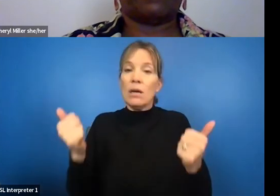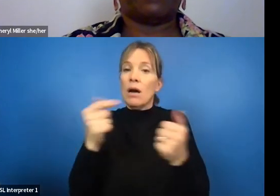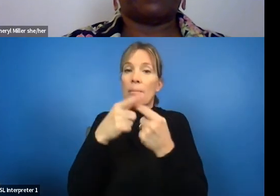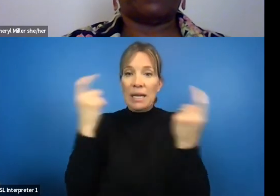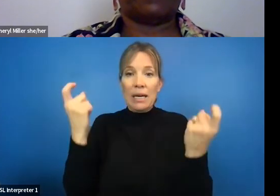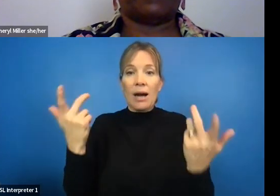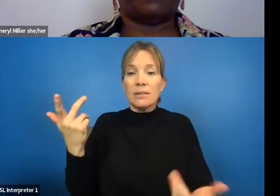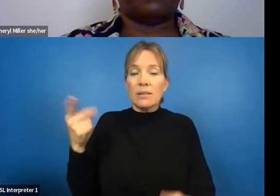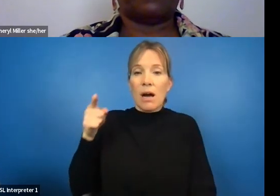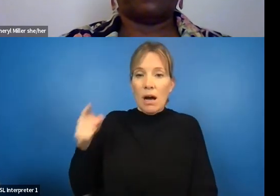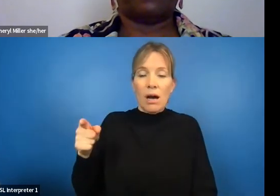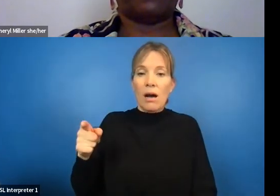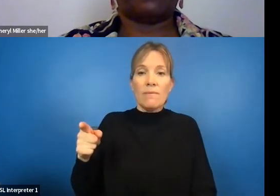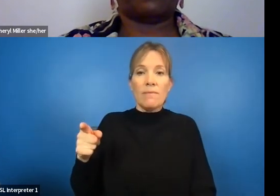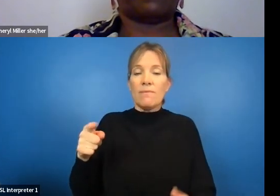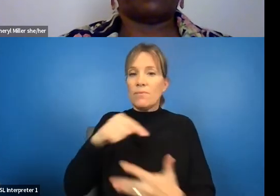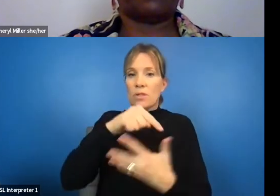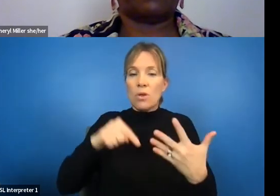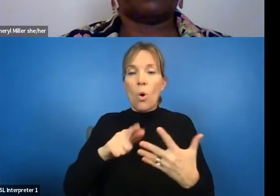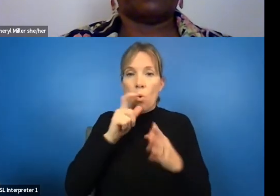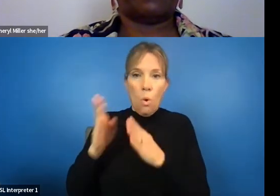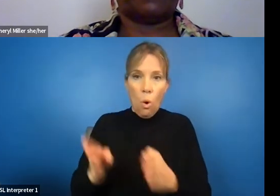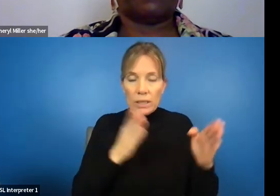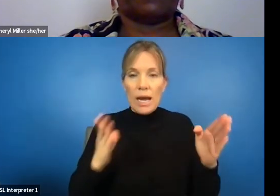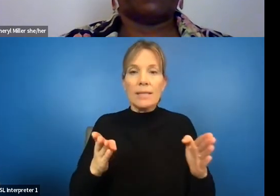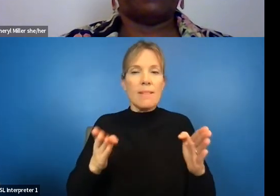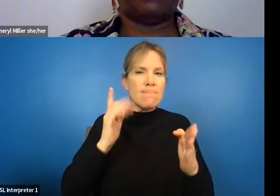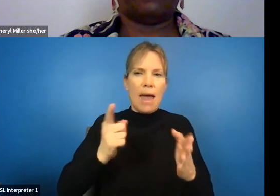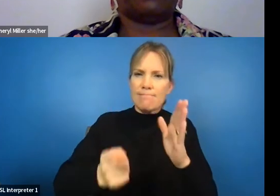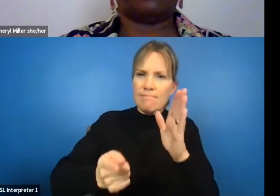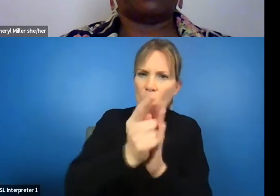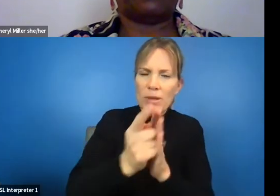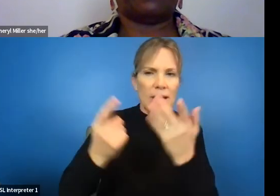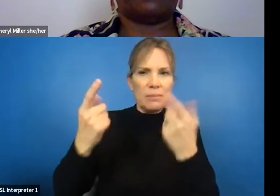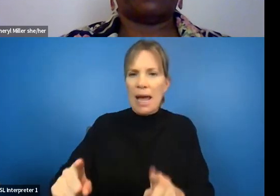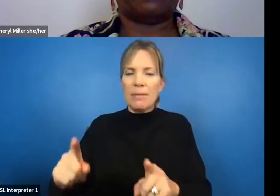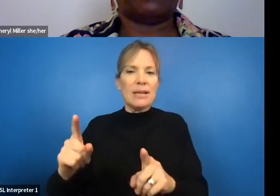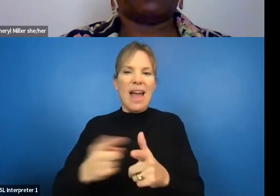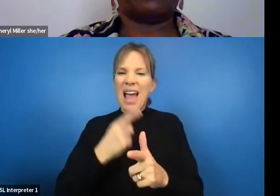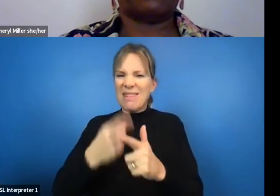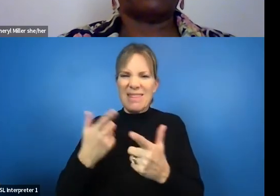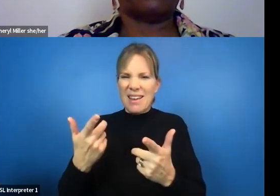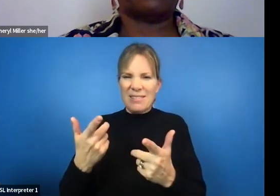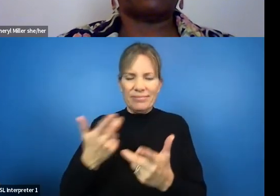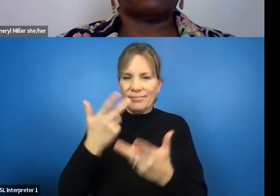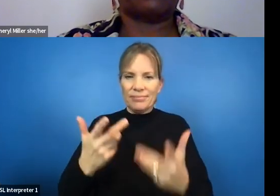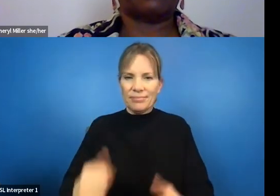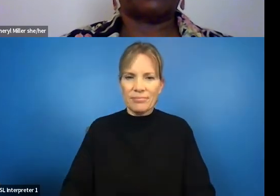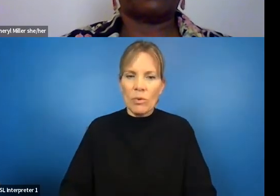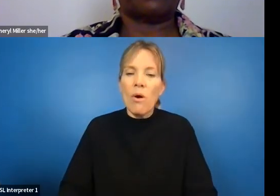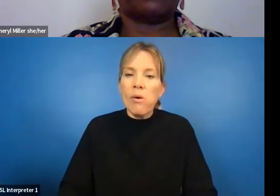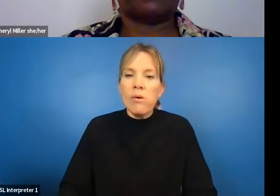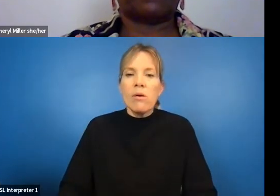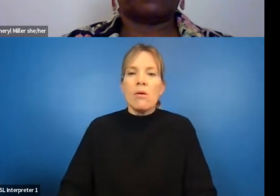the, you know, combination of the organizing, the moment, and the, you know, the